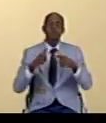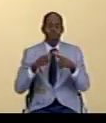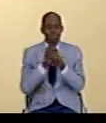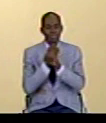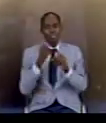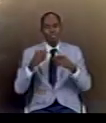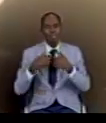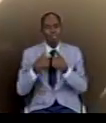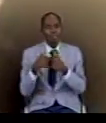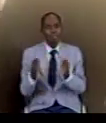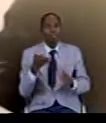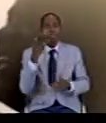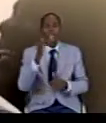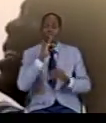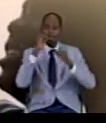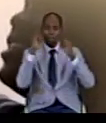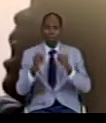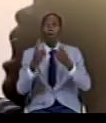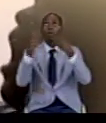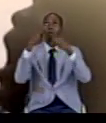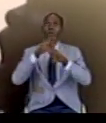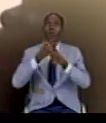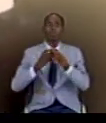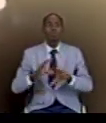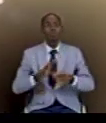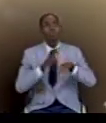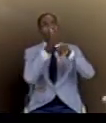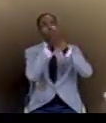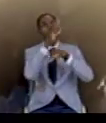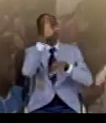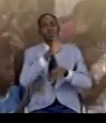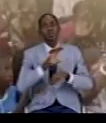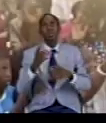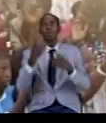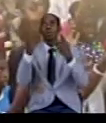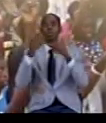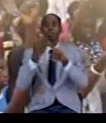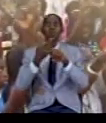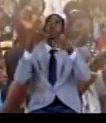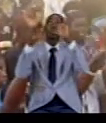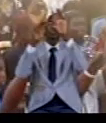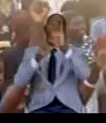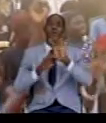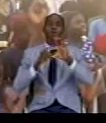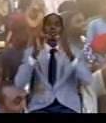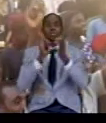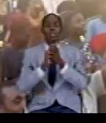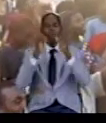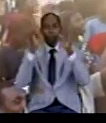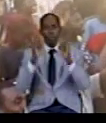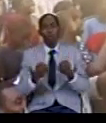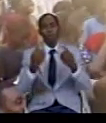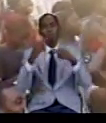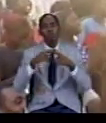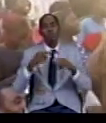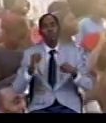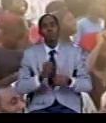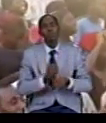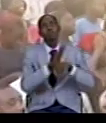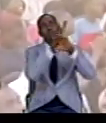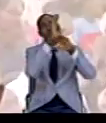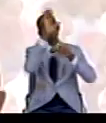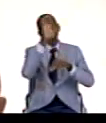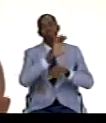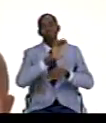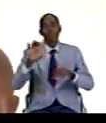lost. There's a power coming from Calvary. There's a power coming from the throne. And that power coming from Calvary, from the throne, will touch you.